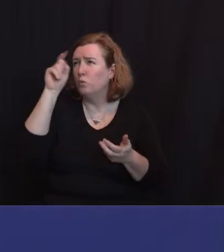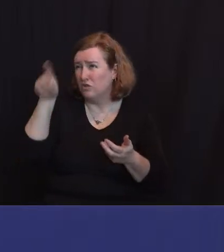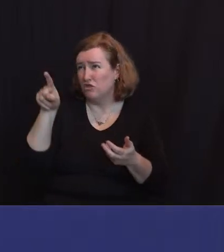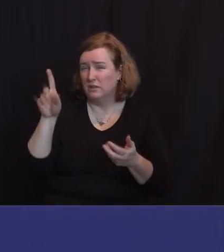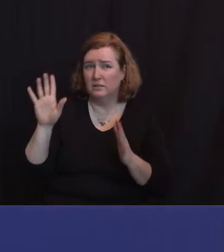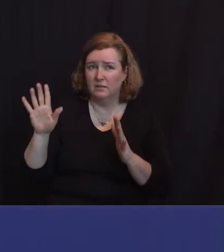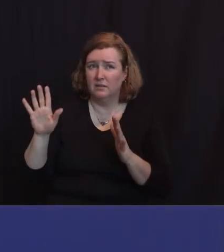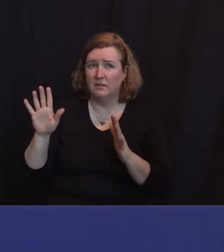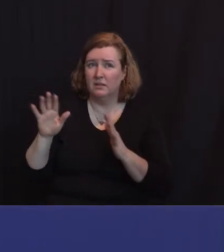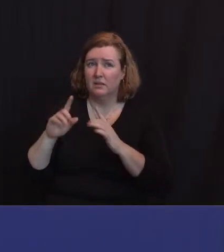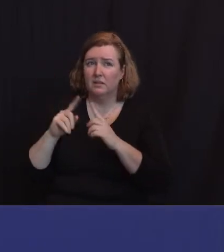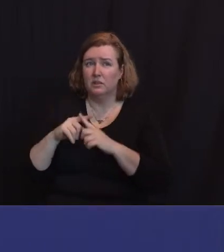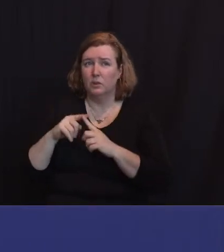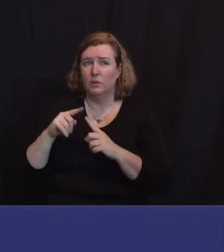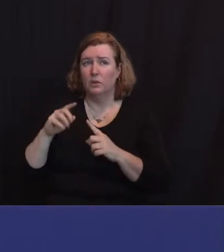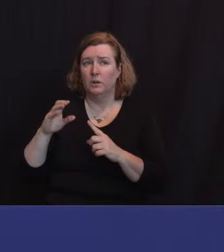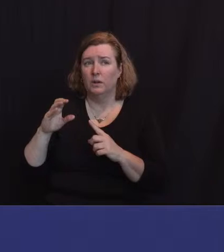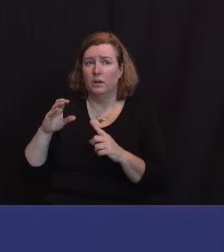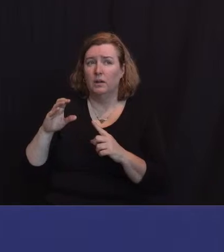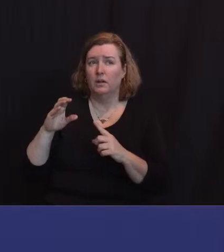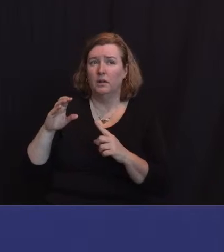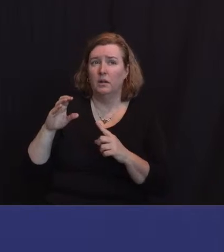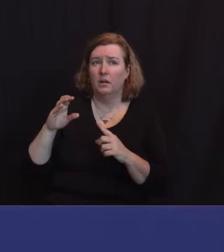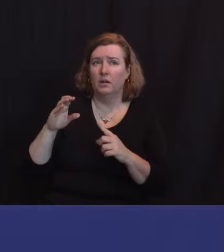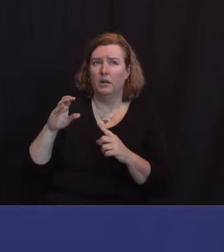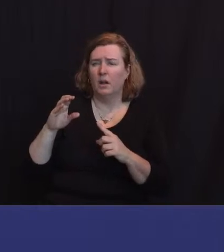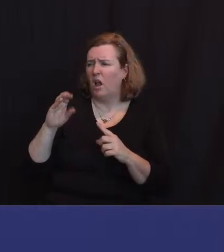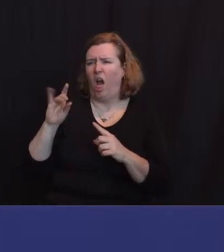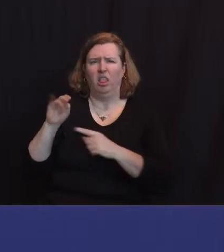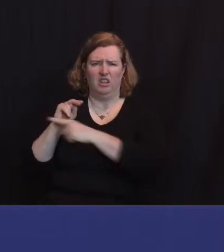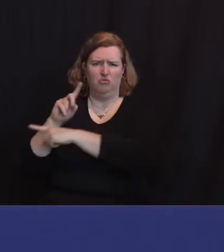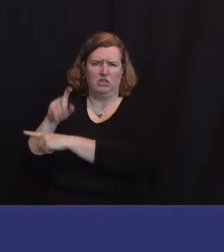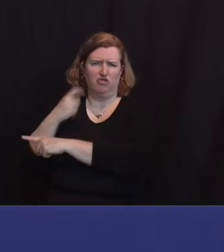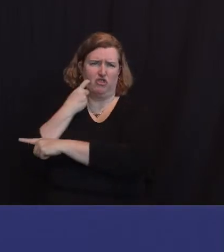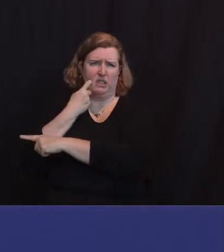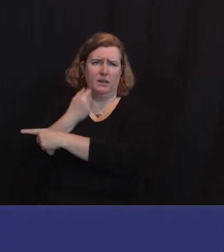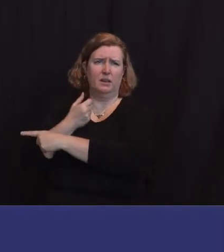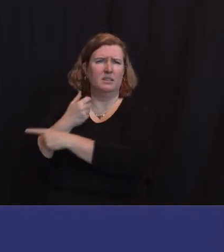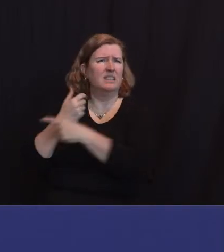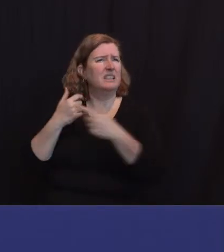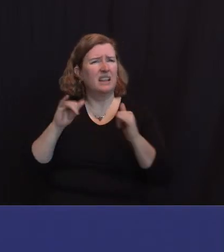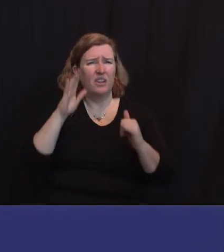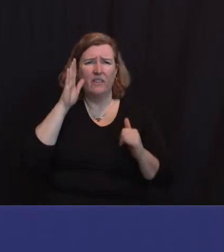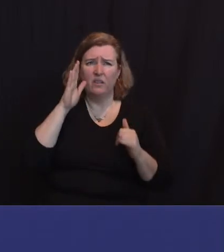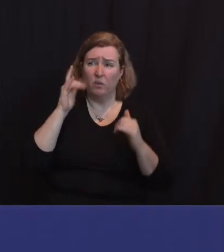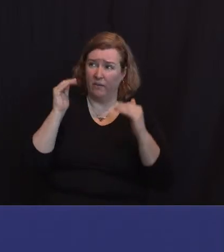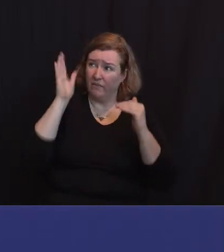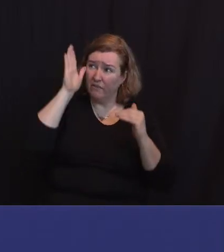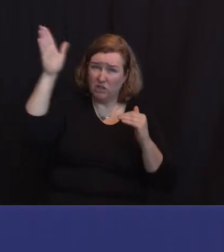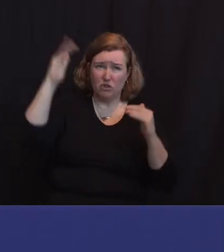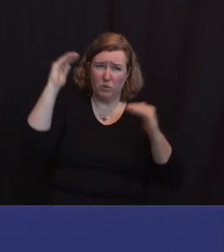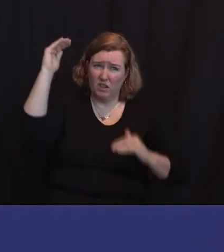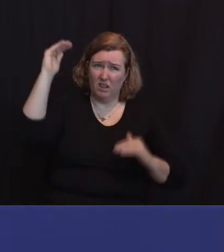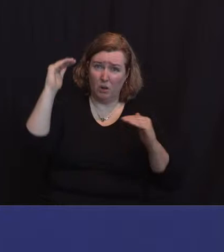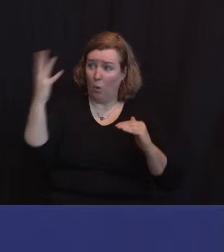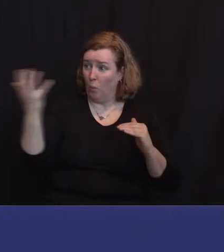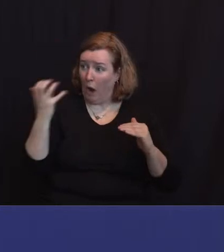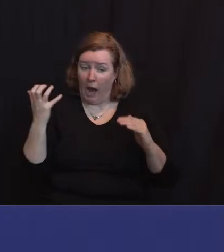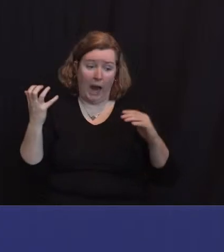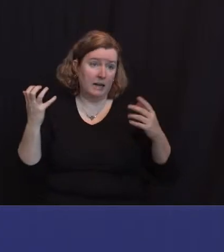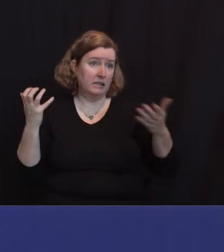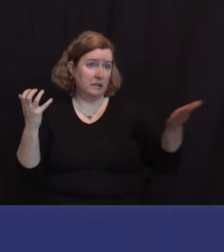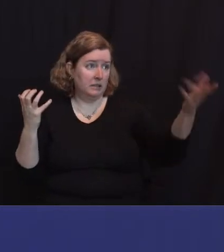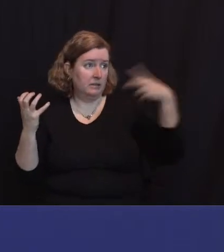Colleen, I understand that we're still talking about a big supply-demand imbalance, but noticing today that